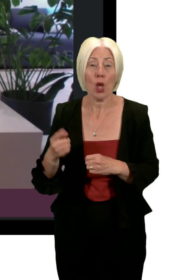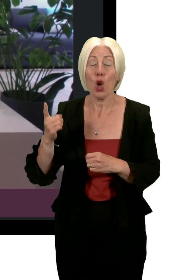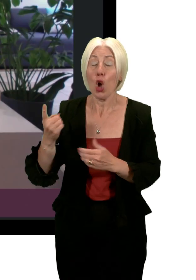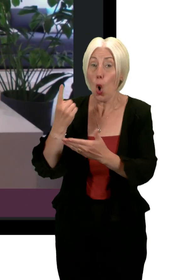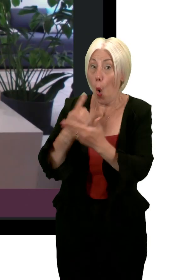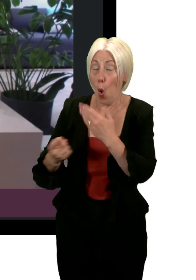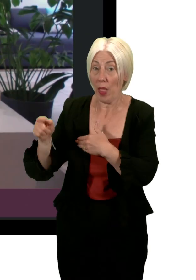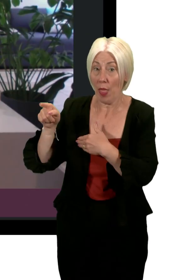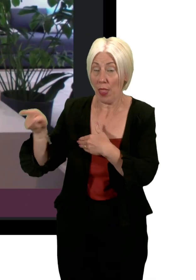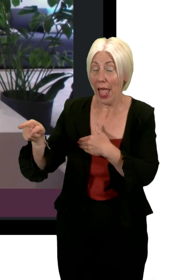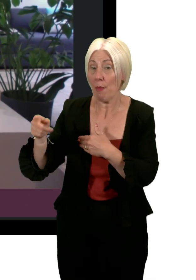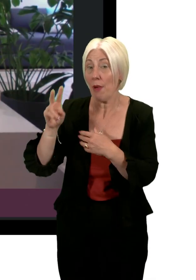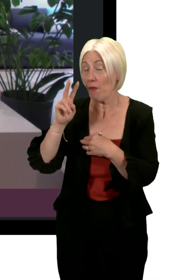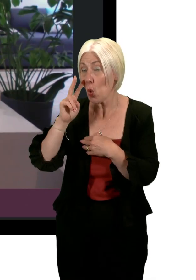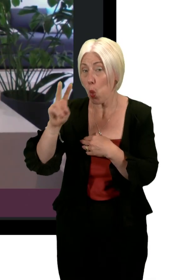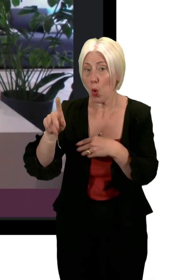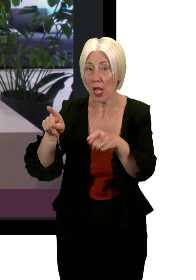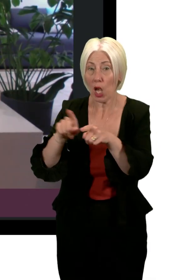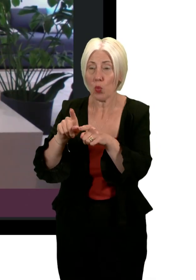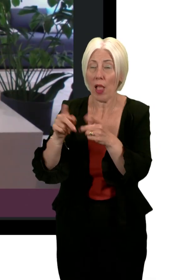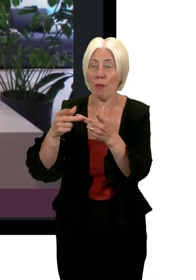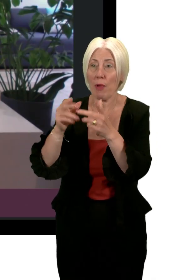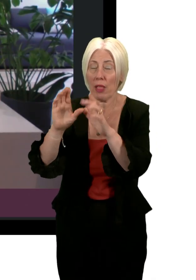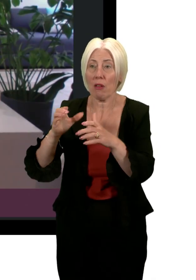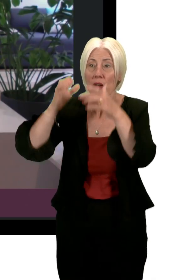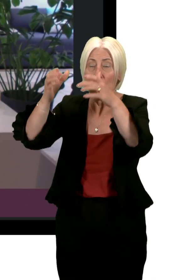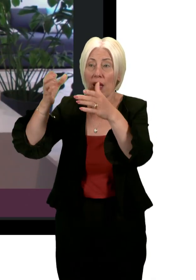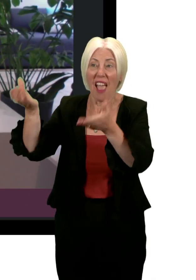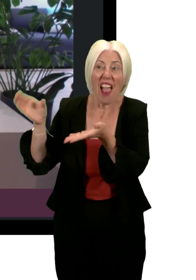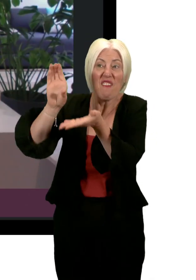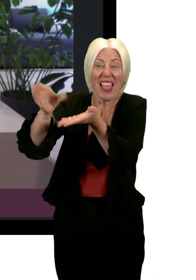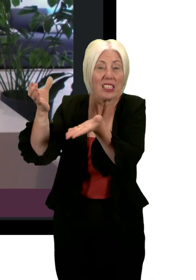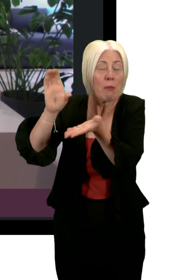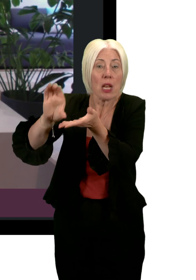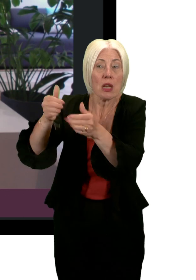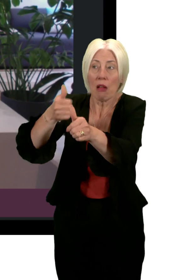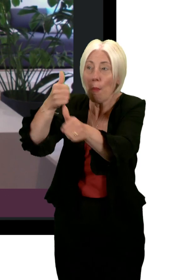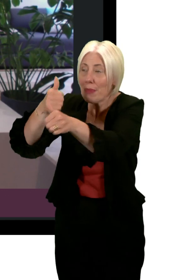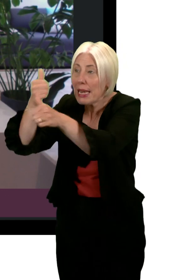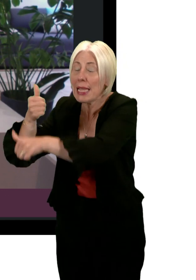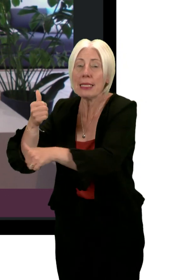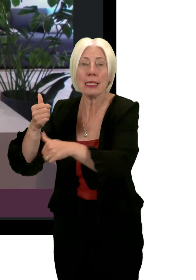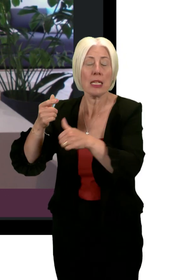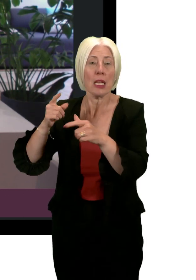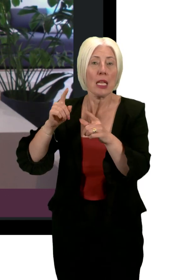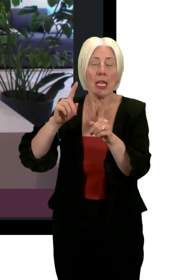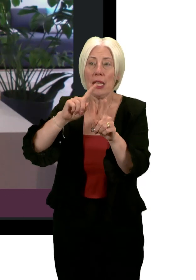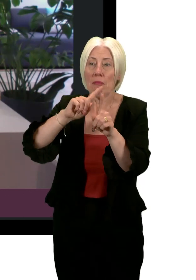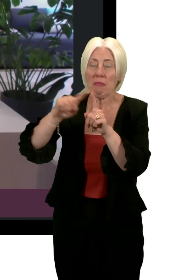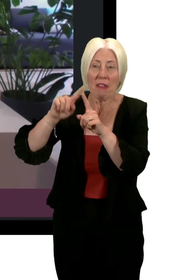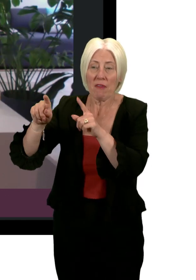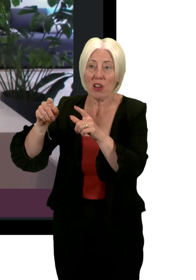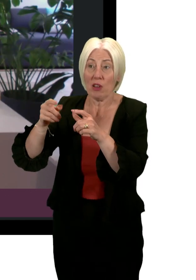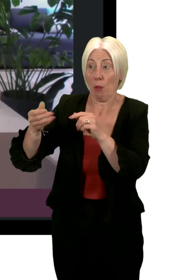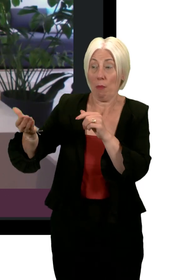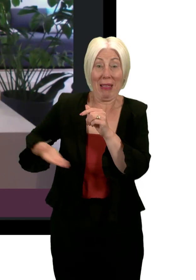corporations. If you look upstream, you look at the hedge funds, you look at the investment management firms, BlackRock, Vanguard, State Street, they're the